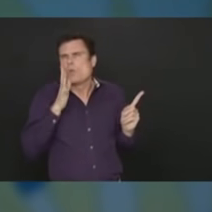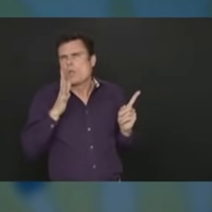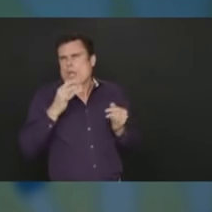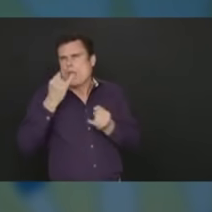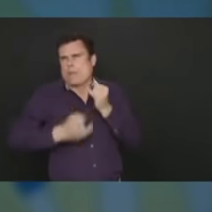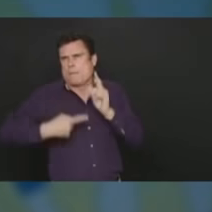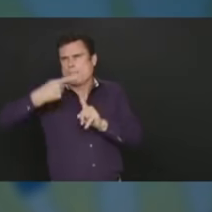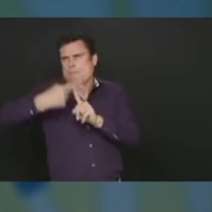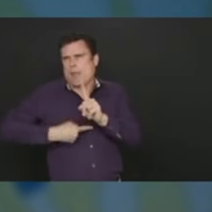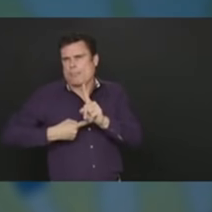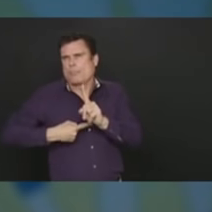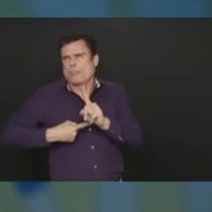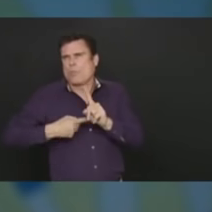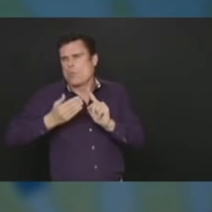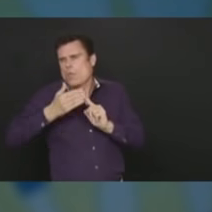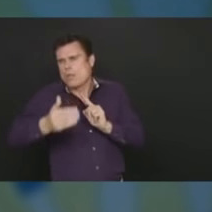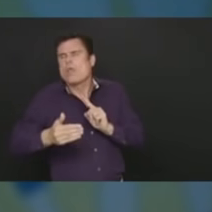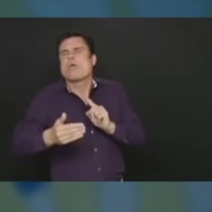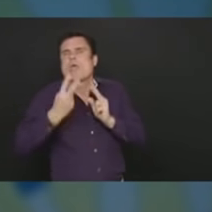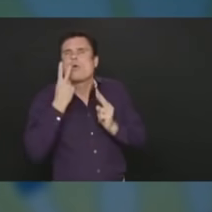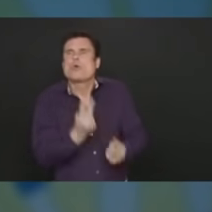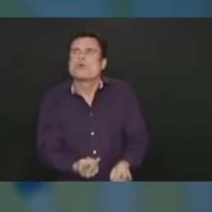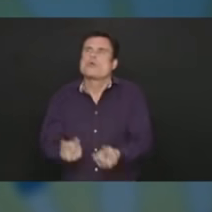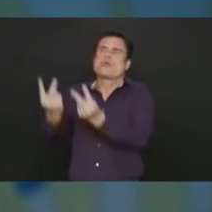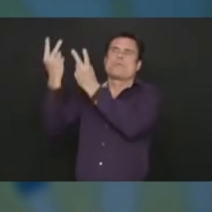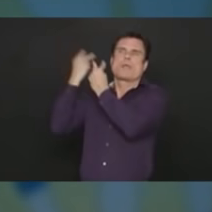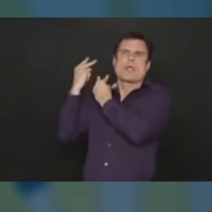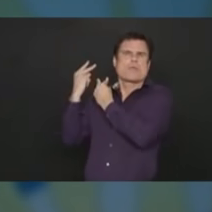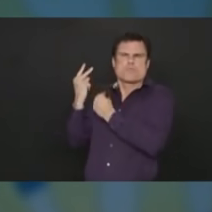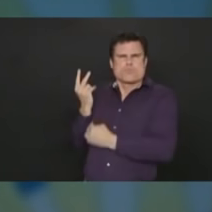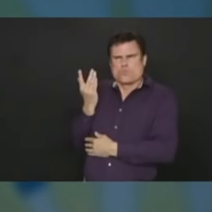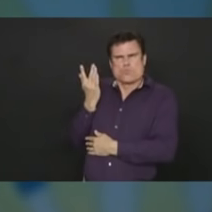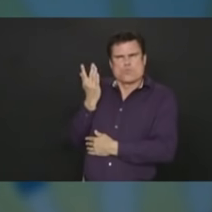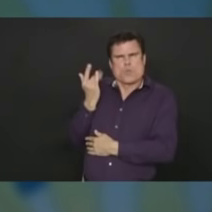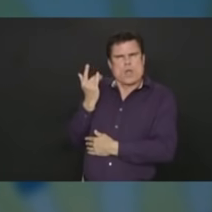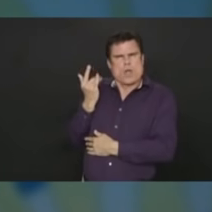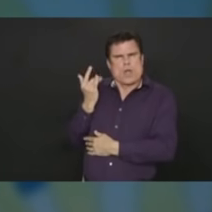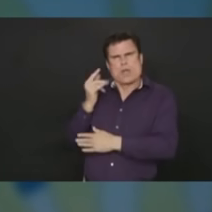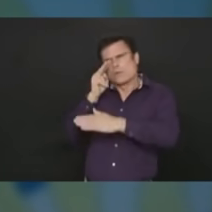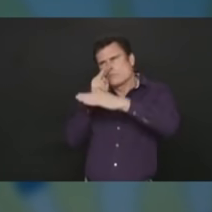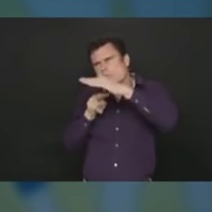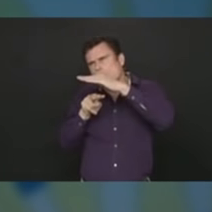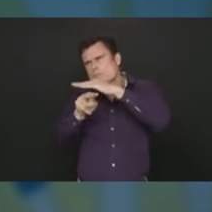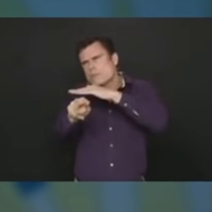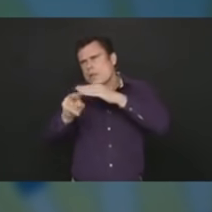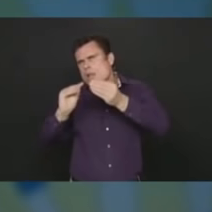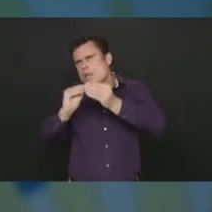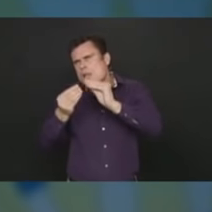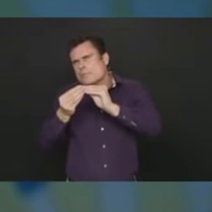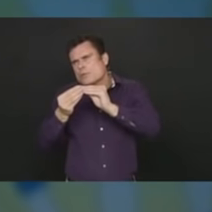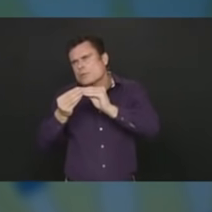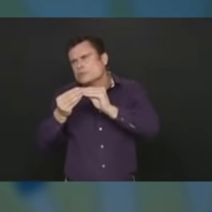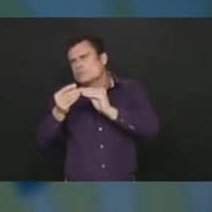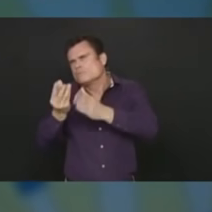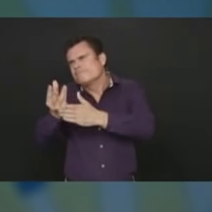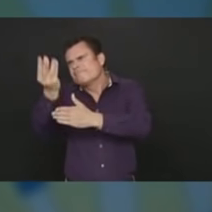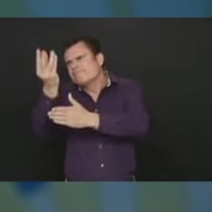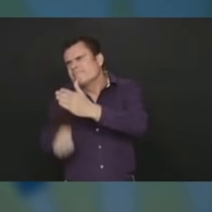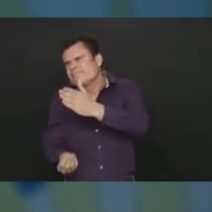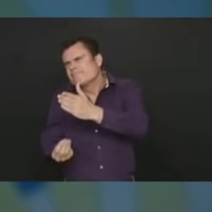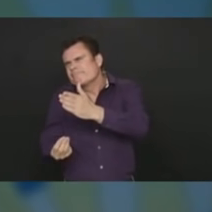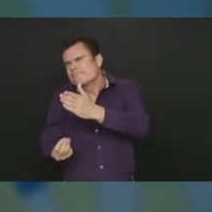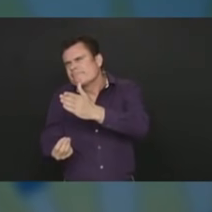been seeing here. And we think it's very likely some of them will be indirectly related to COVID-19. There may also